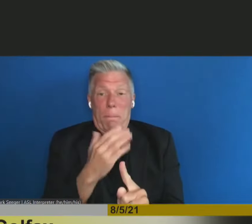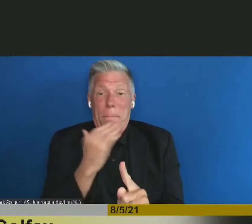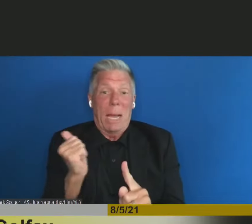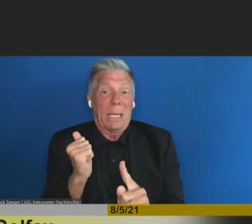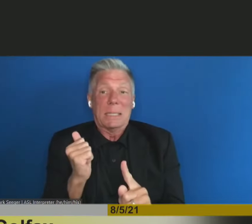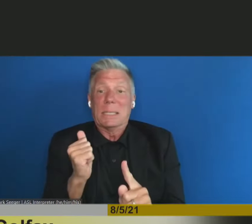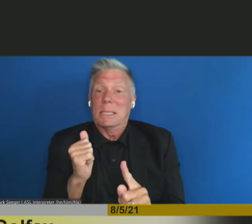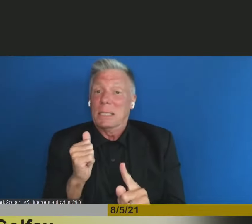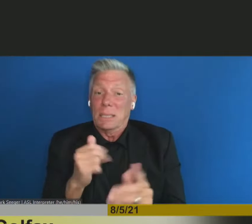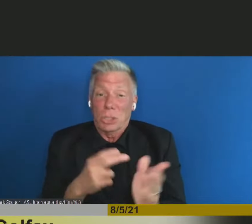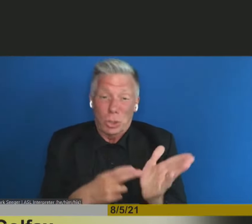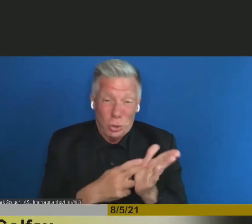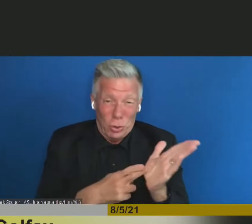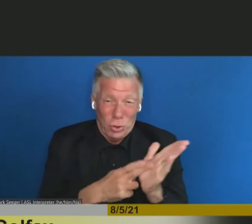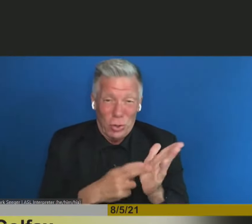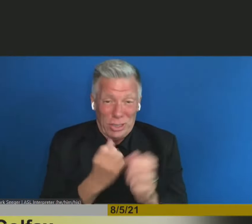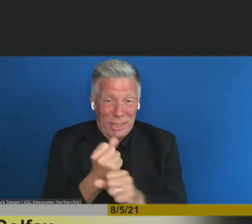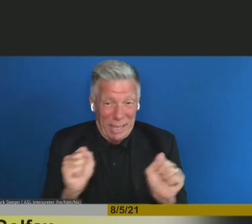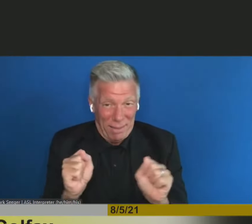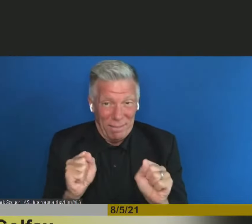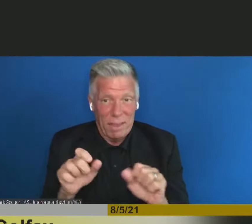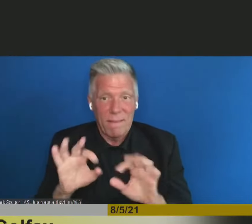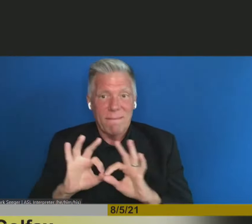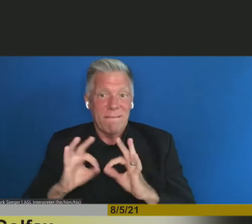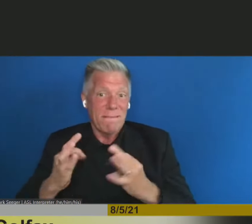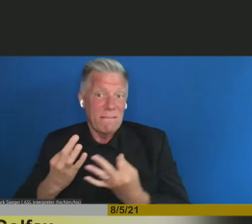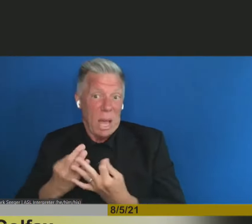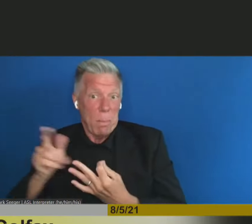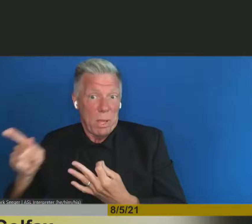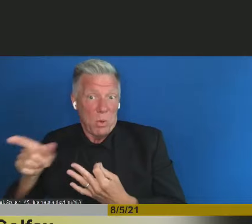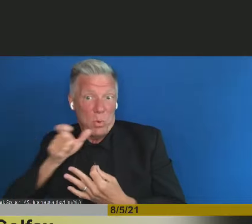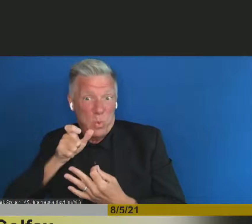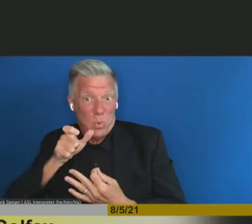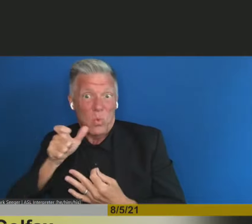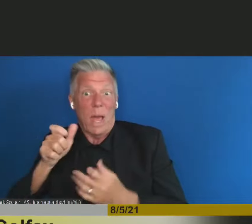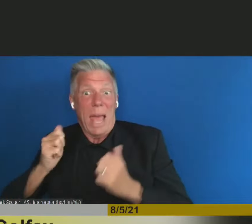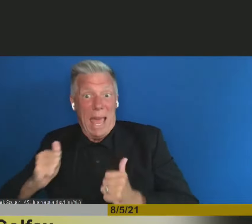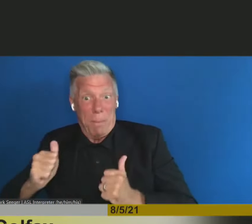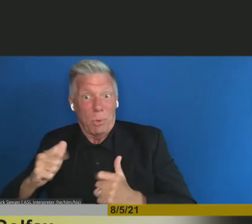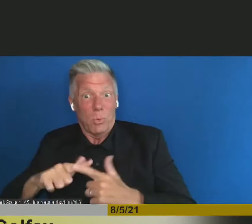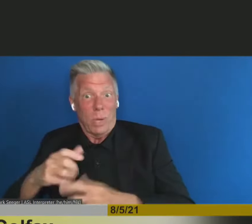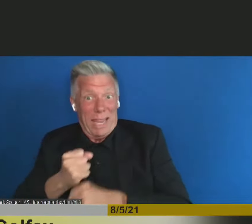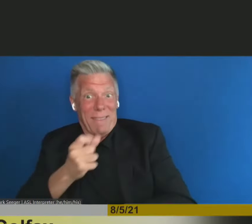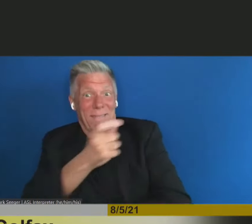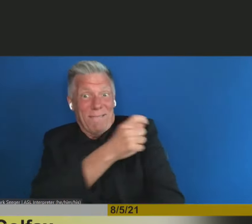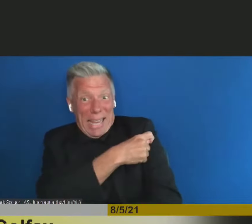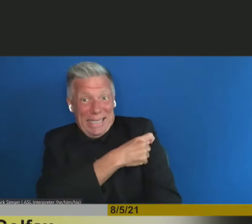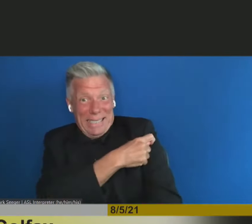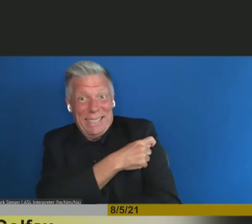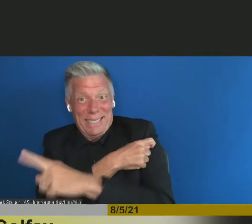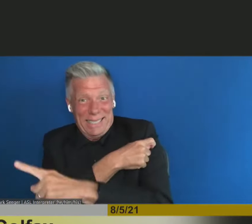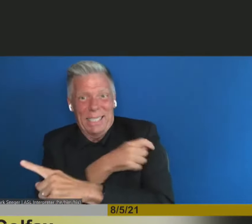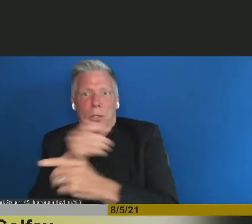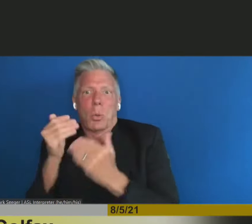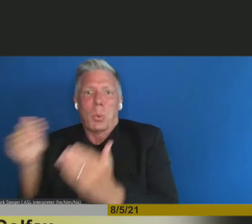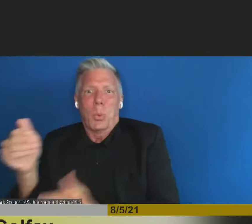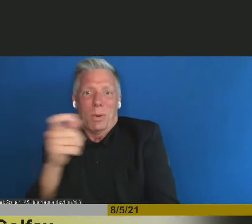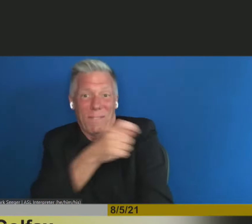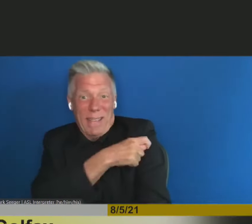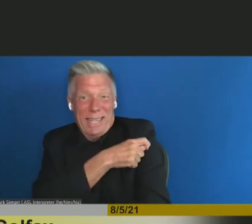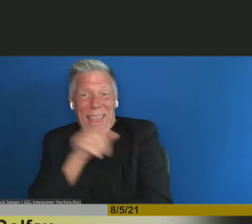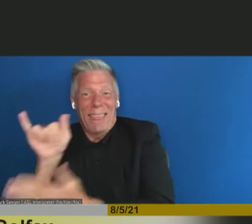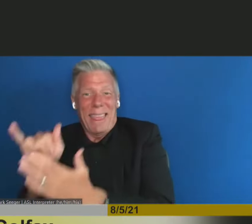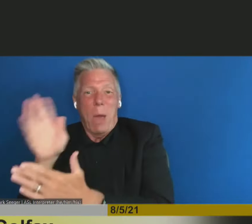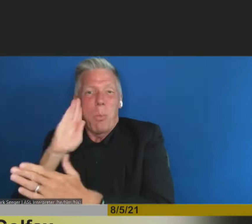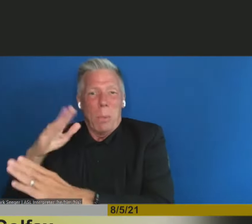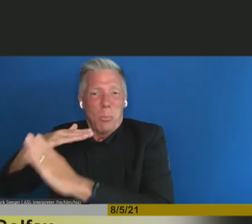is for family members who are eligible for vaccine to get vaccinated. That will protect their children, and that can help protect the